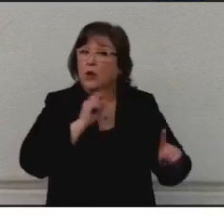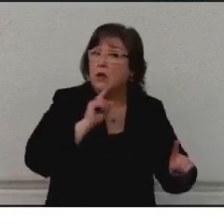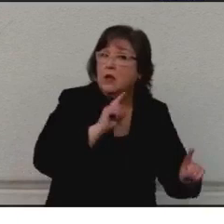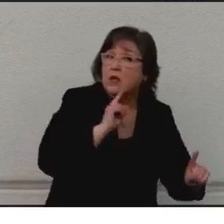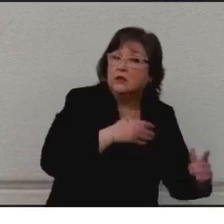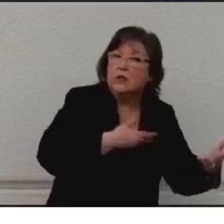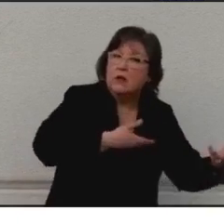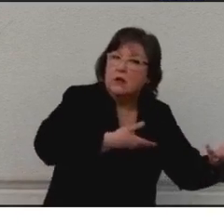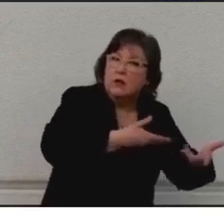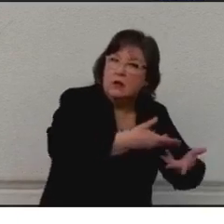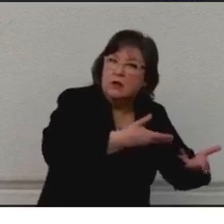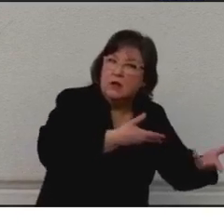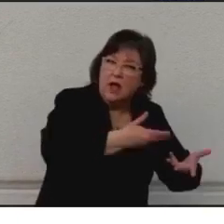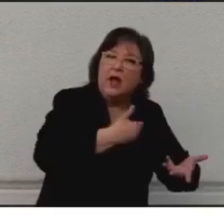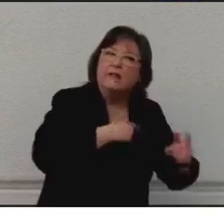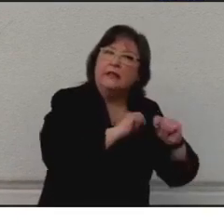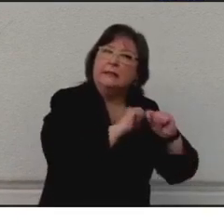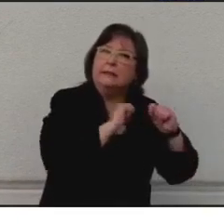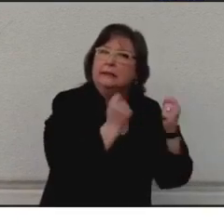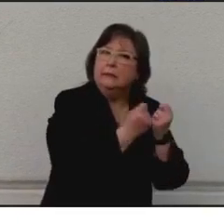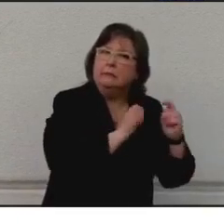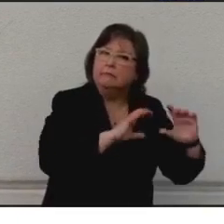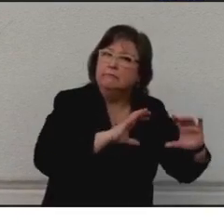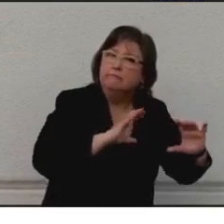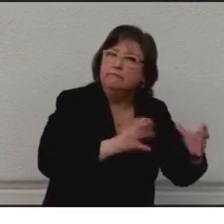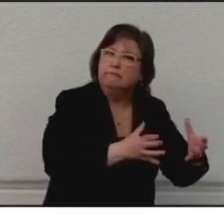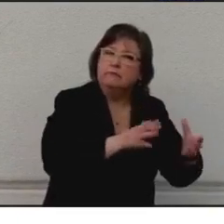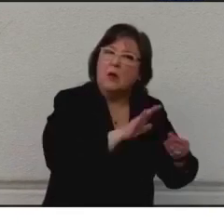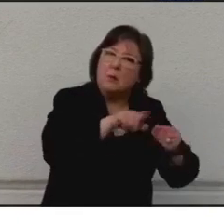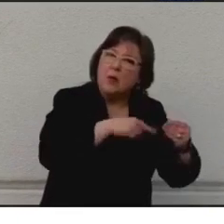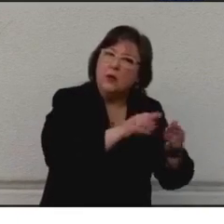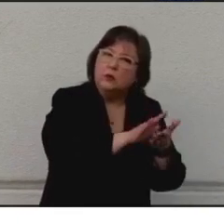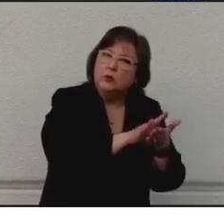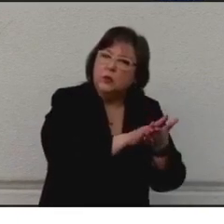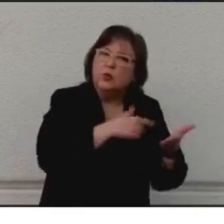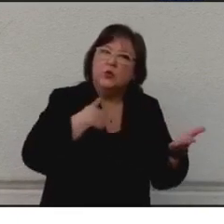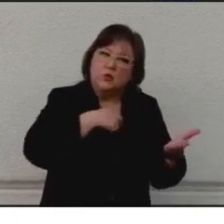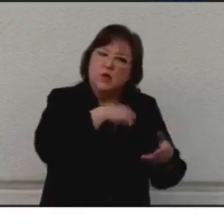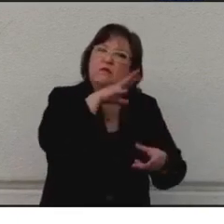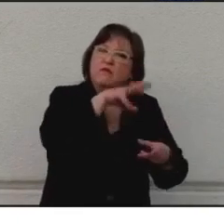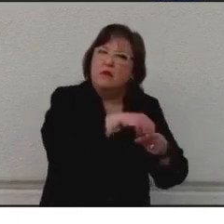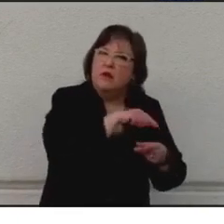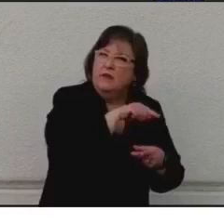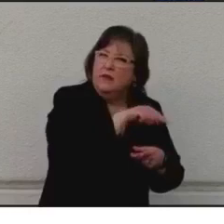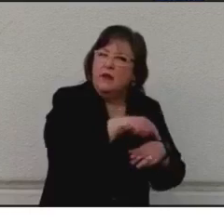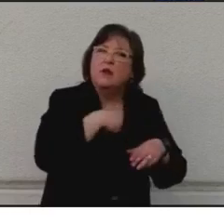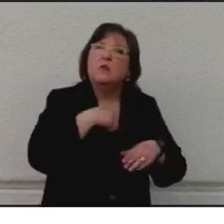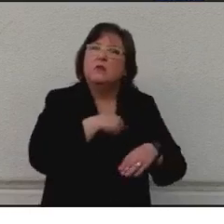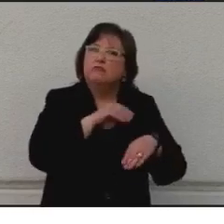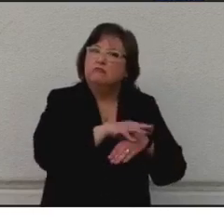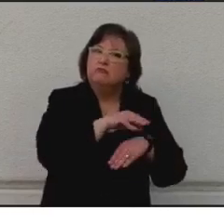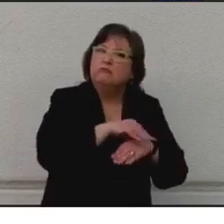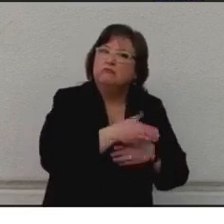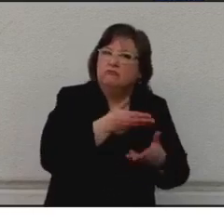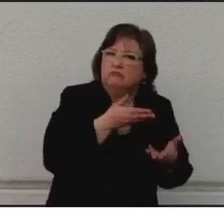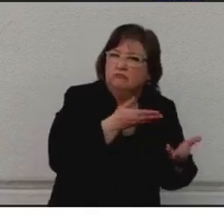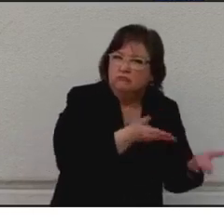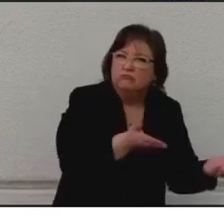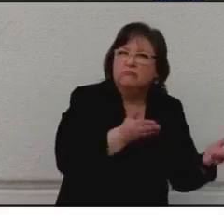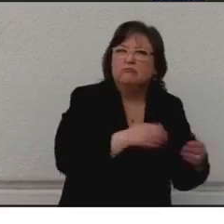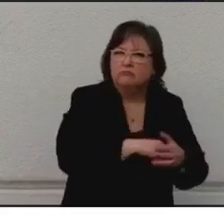doing everything that we can think of to enable schools to open, and we will continue to do that.